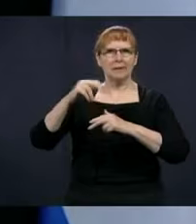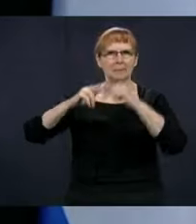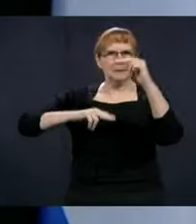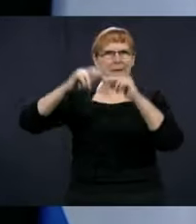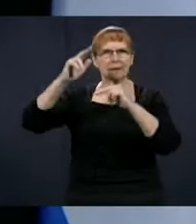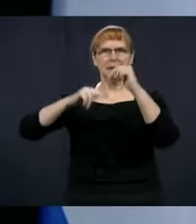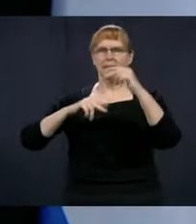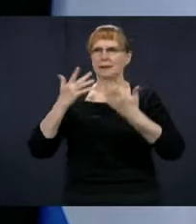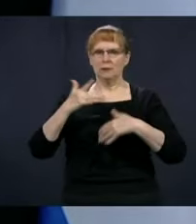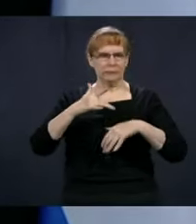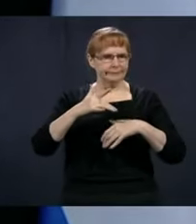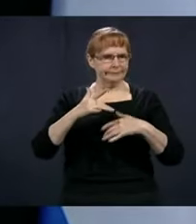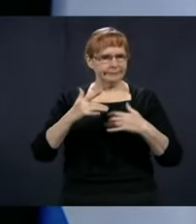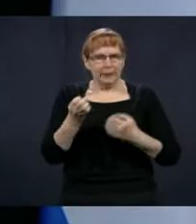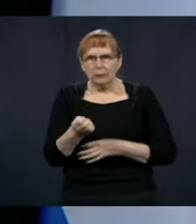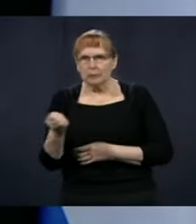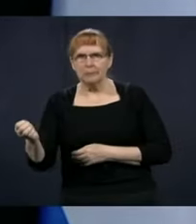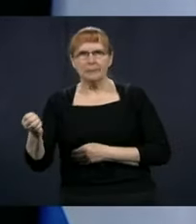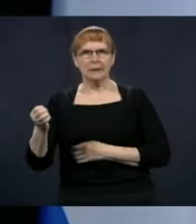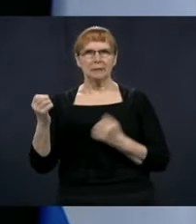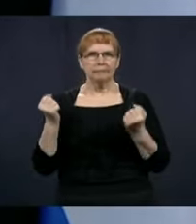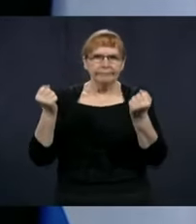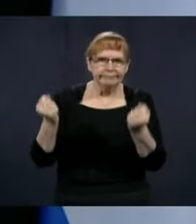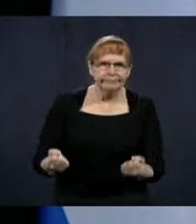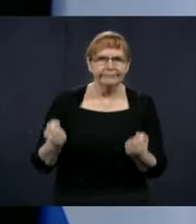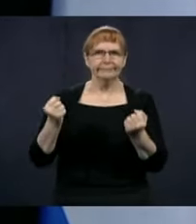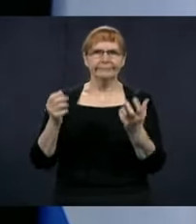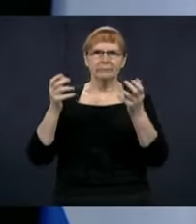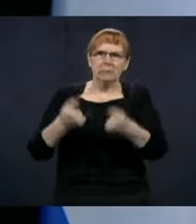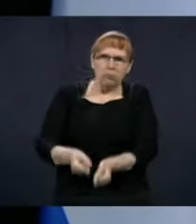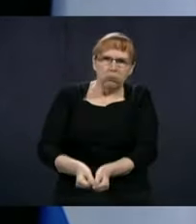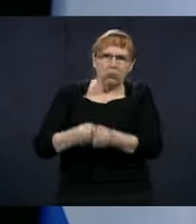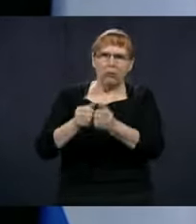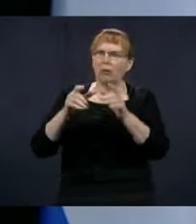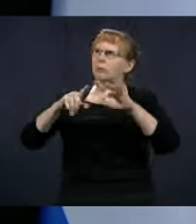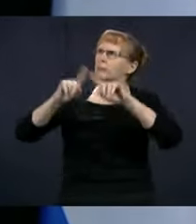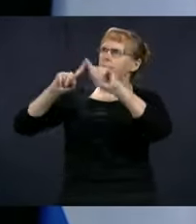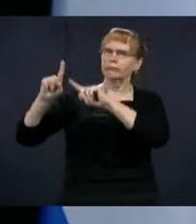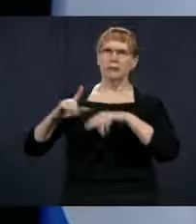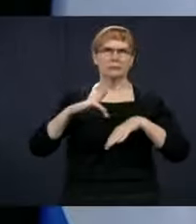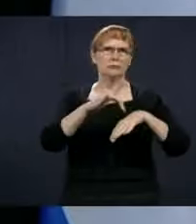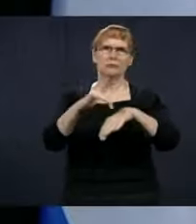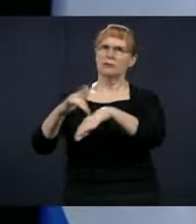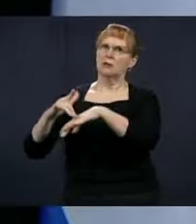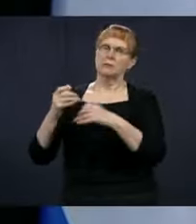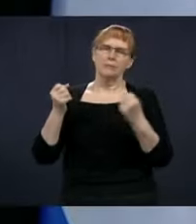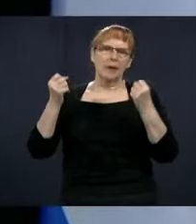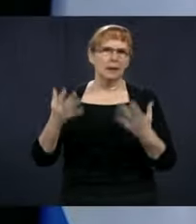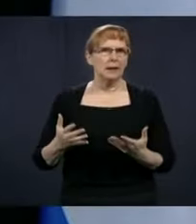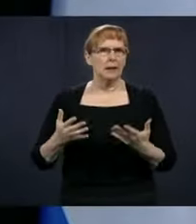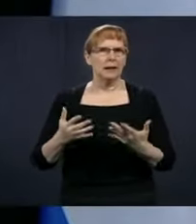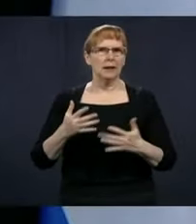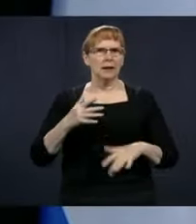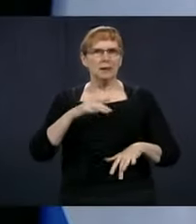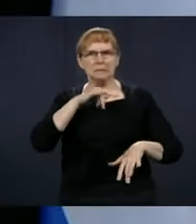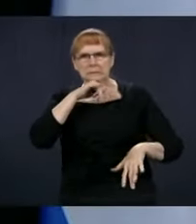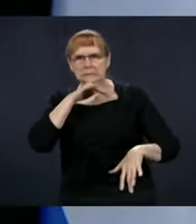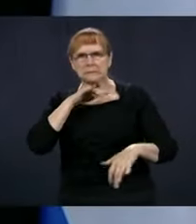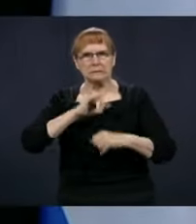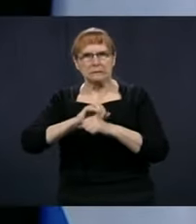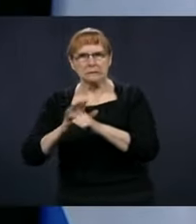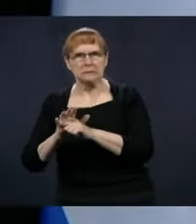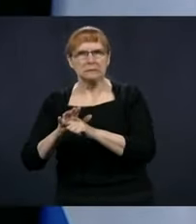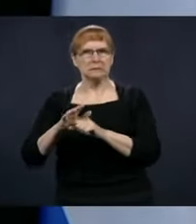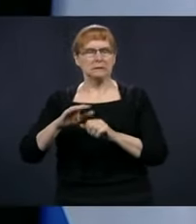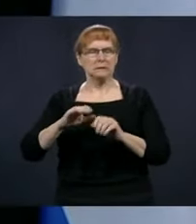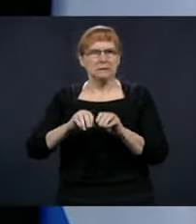of things, and the risk of contamination could be higher. But we are working on protocols